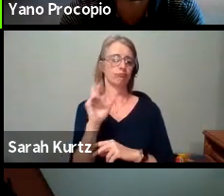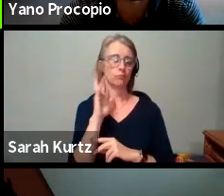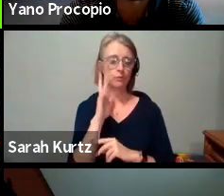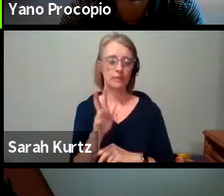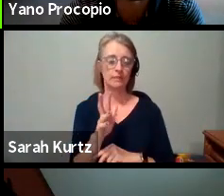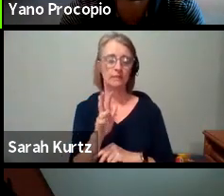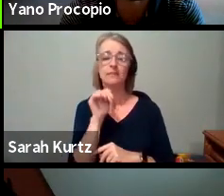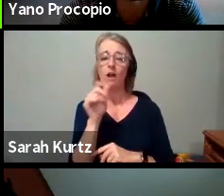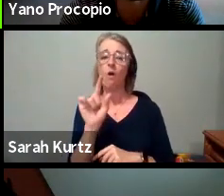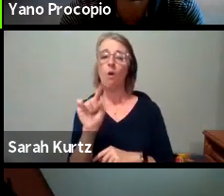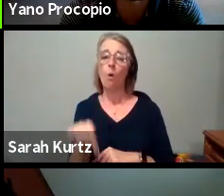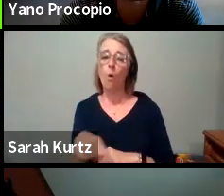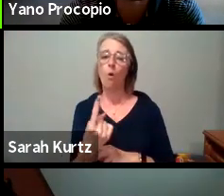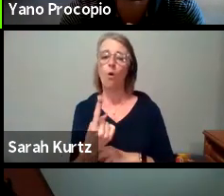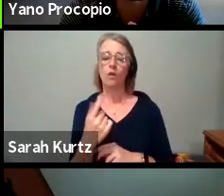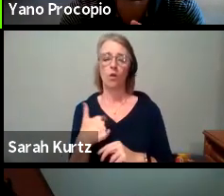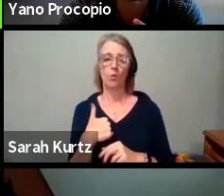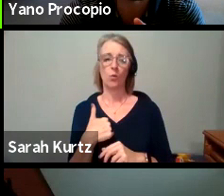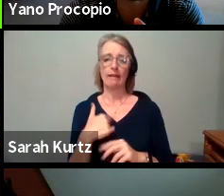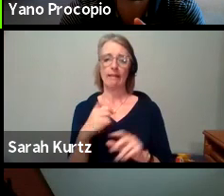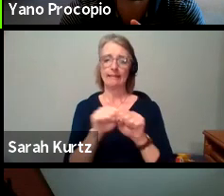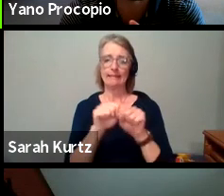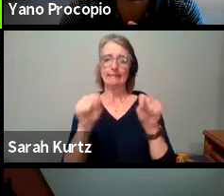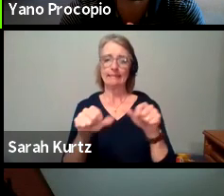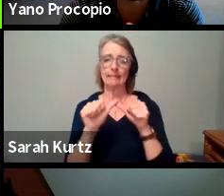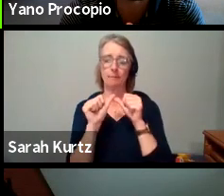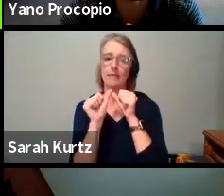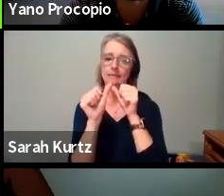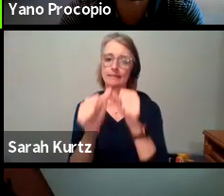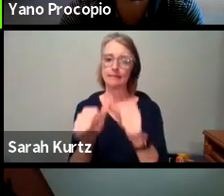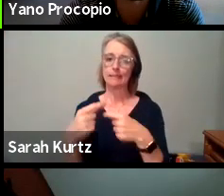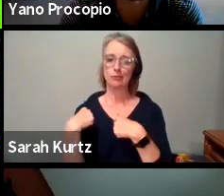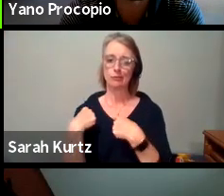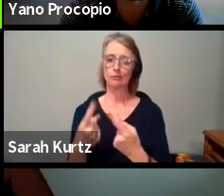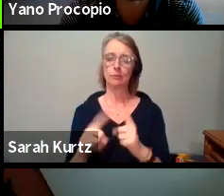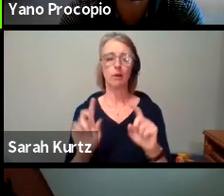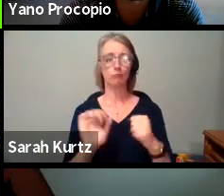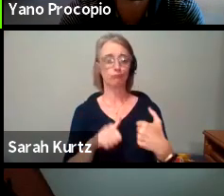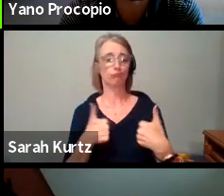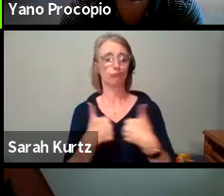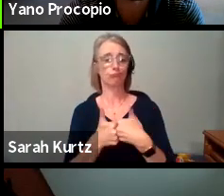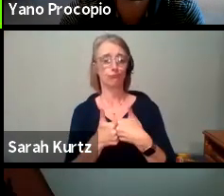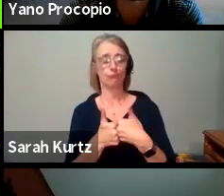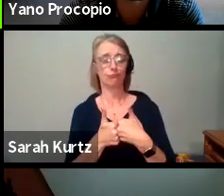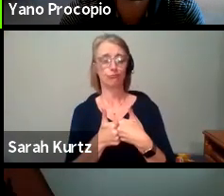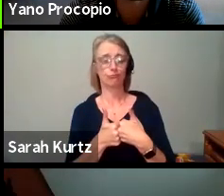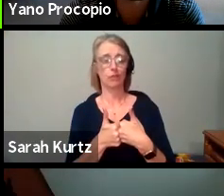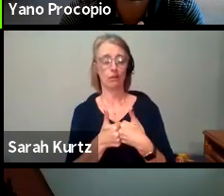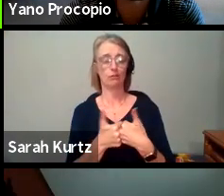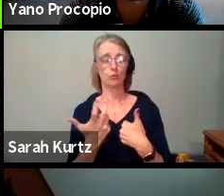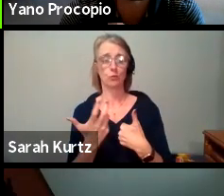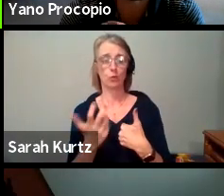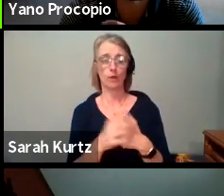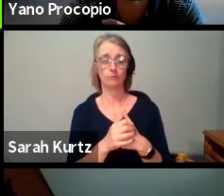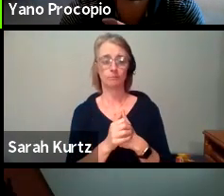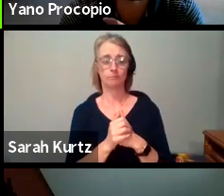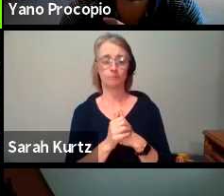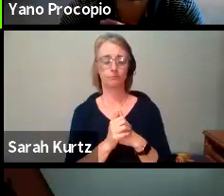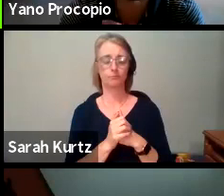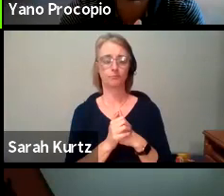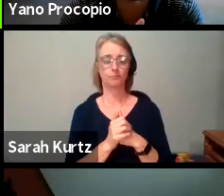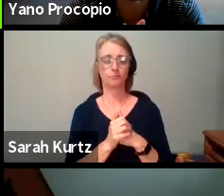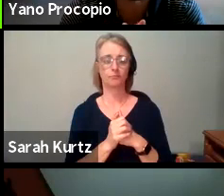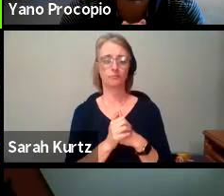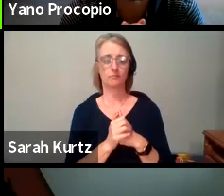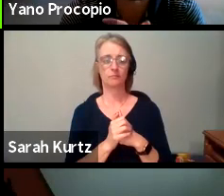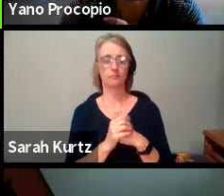Not only have we inherited that system, but our challenge, I think, for all of us, and this isn't just, you know,